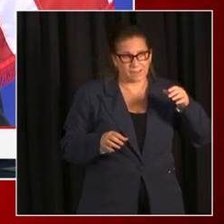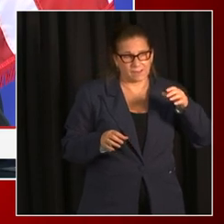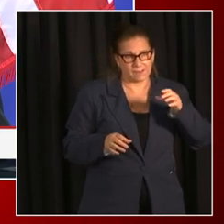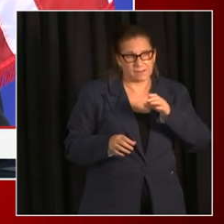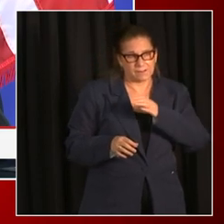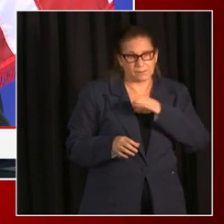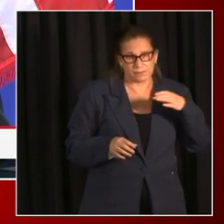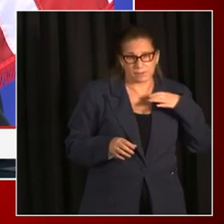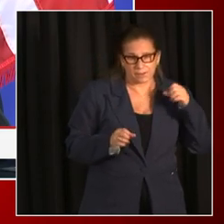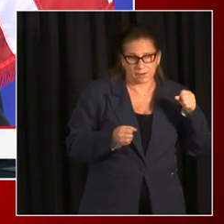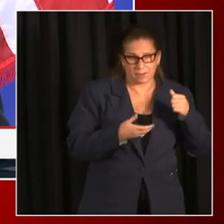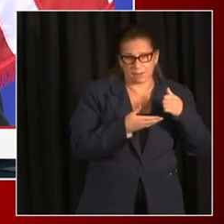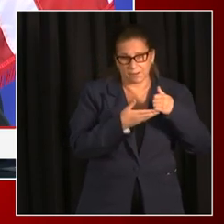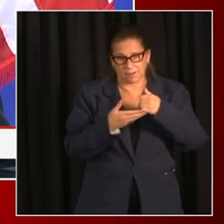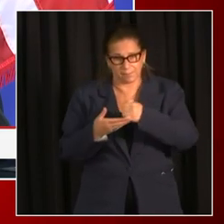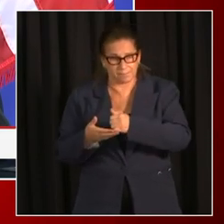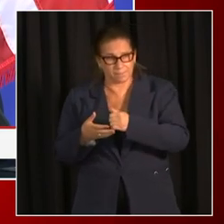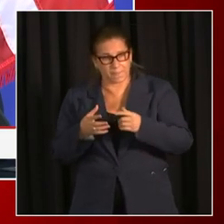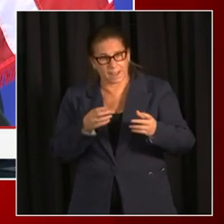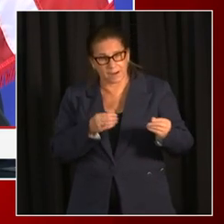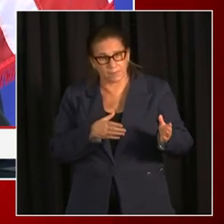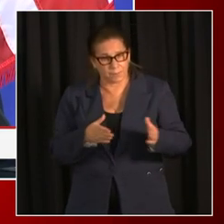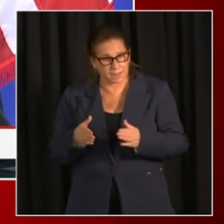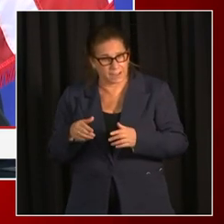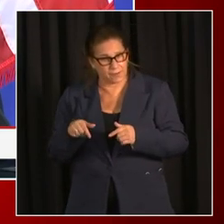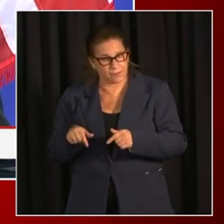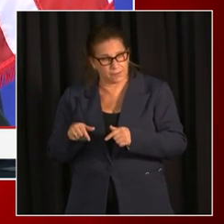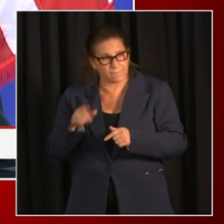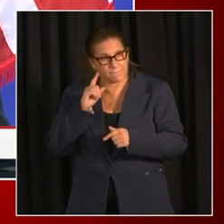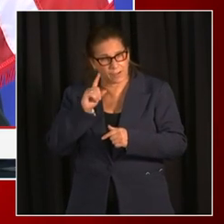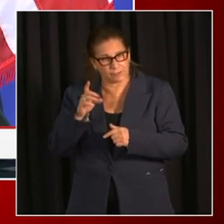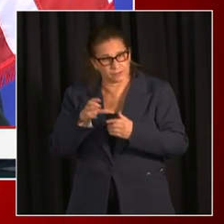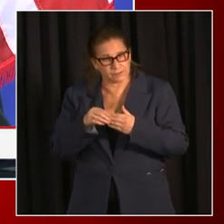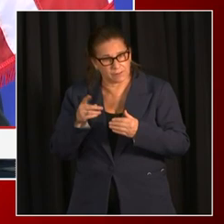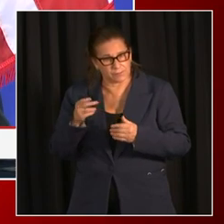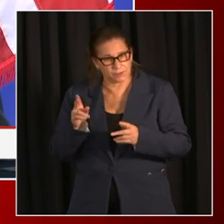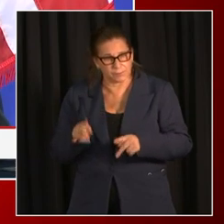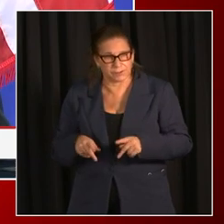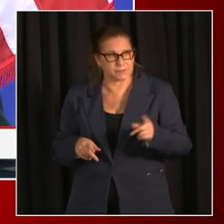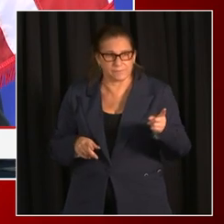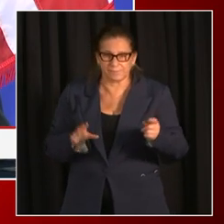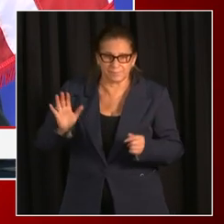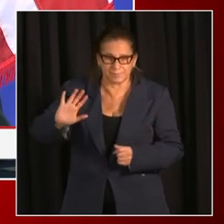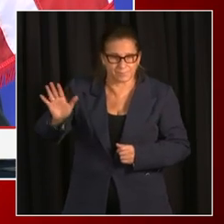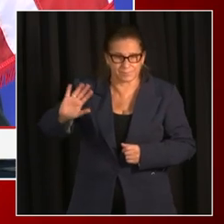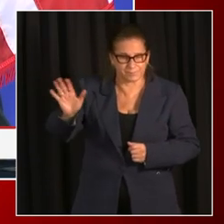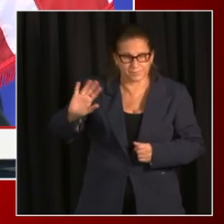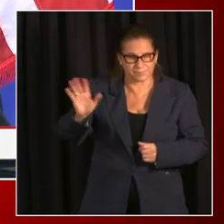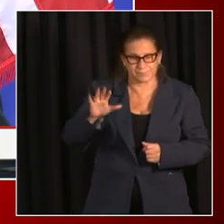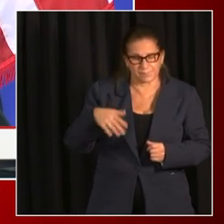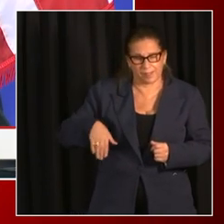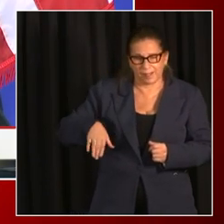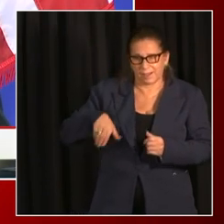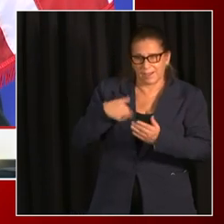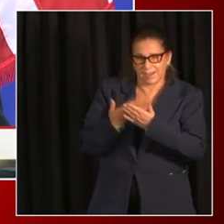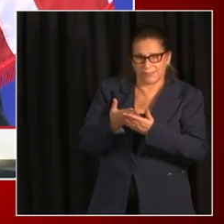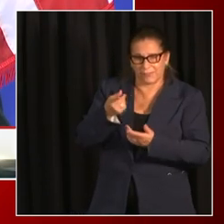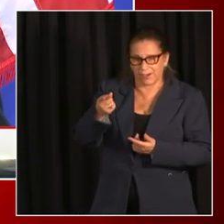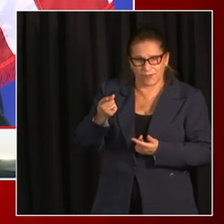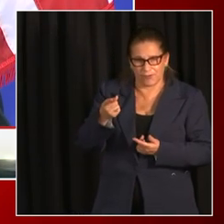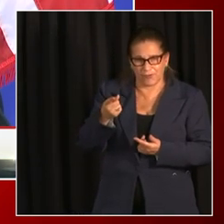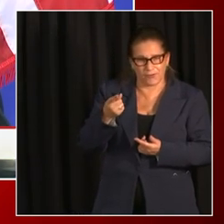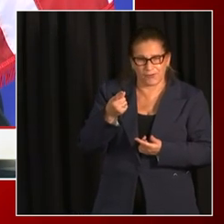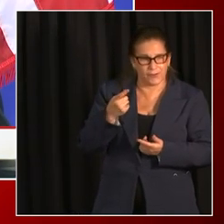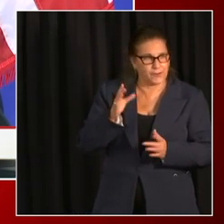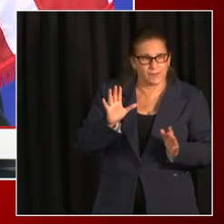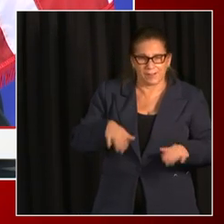is D.C. in a position prepared to put up that $100? Well, Mark, I don't think that we're going to get there, because I think that we'll have a